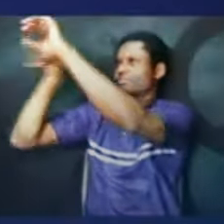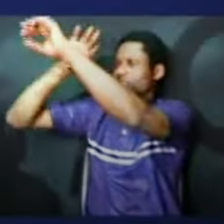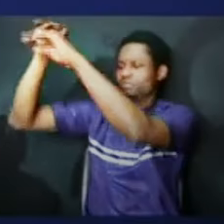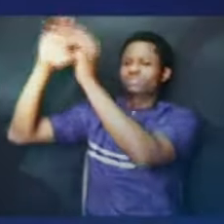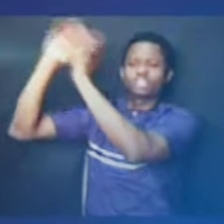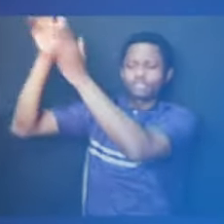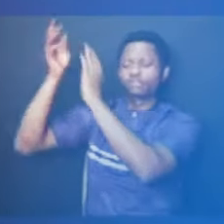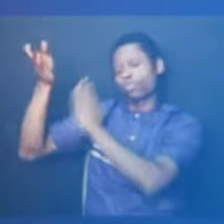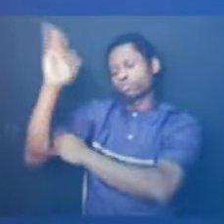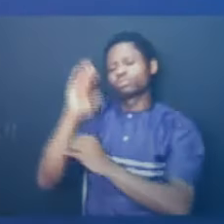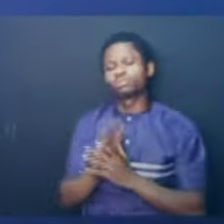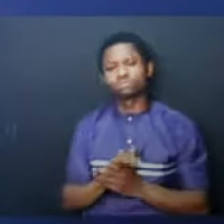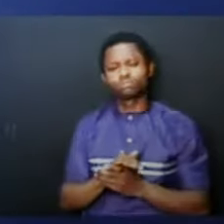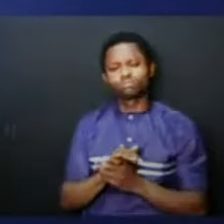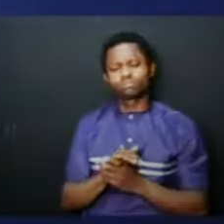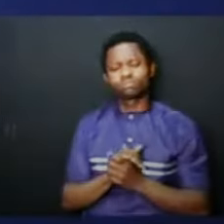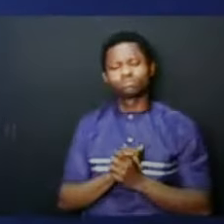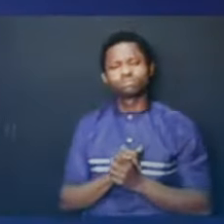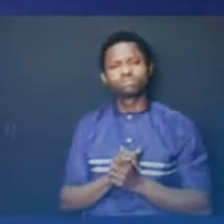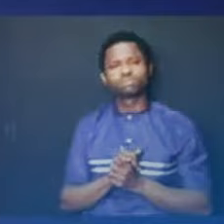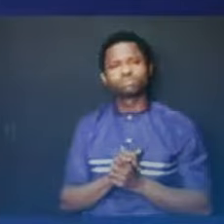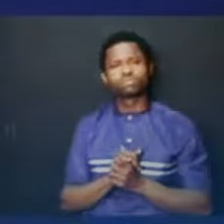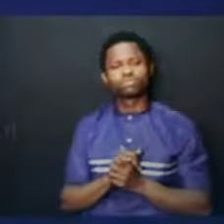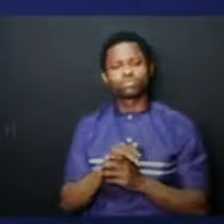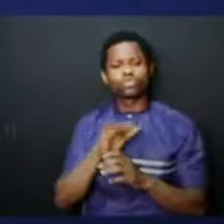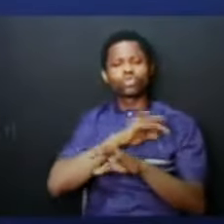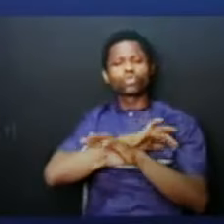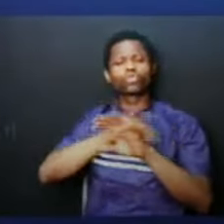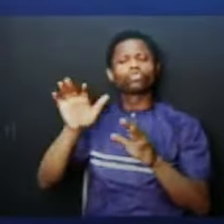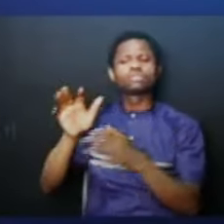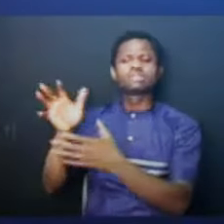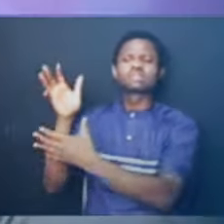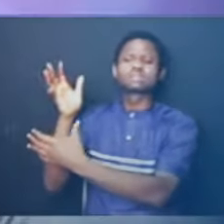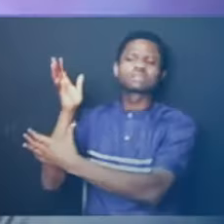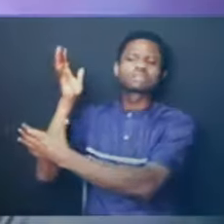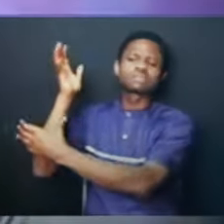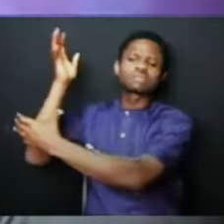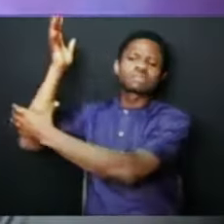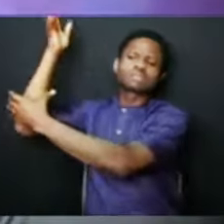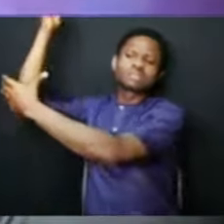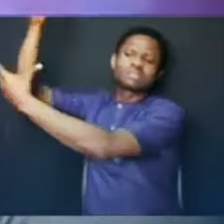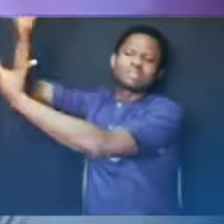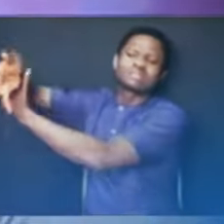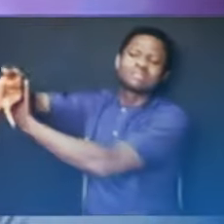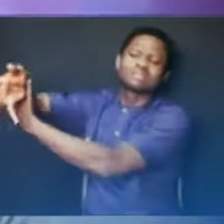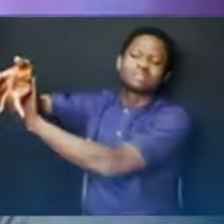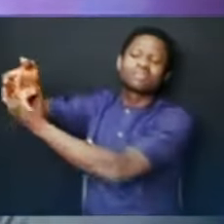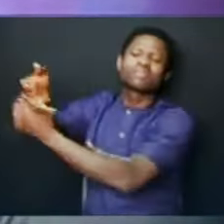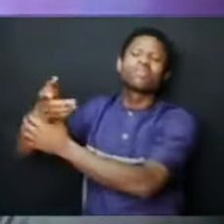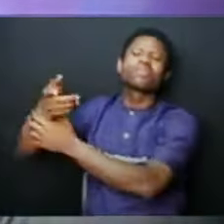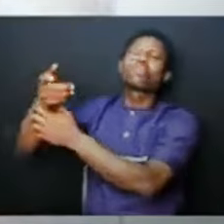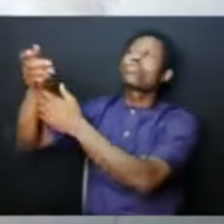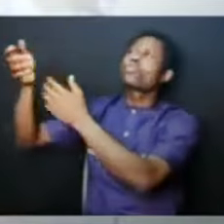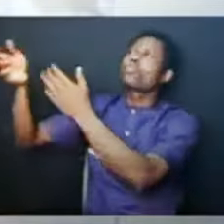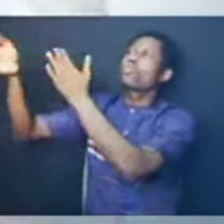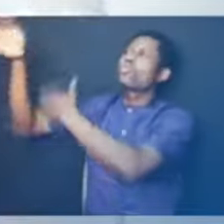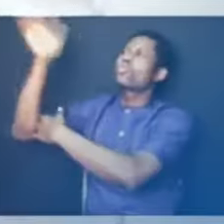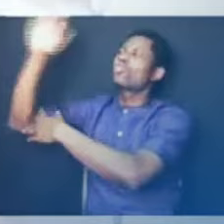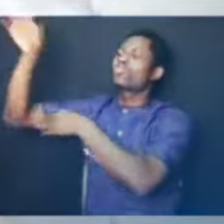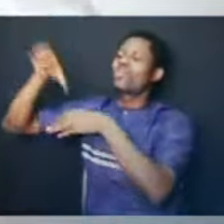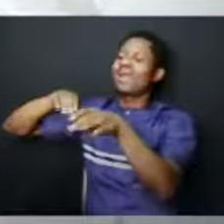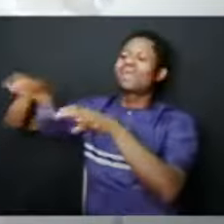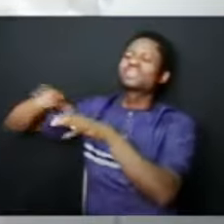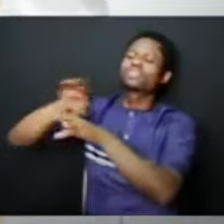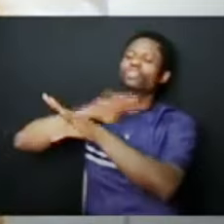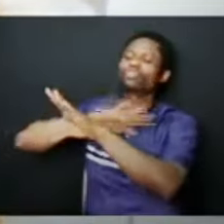prerogative. We should not interfere with what is his right.